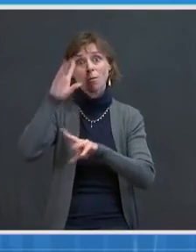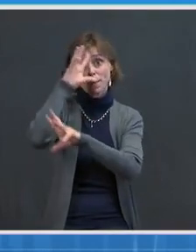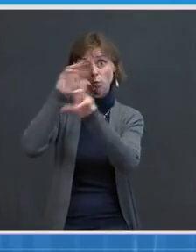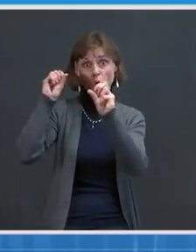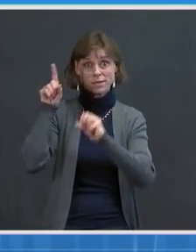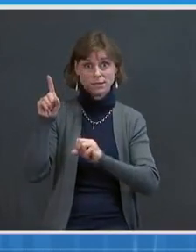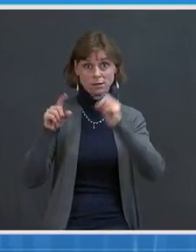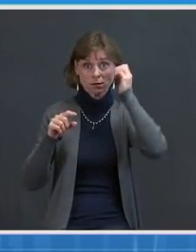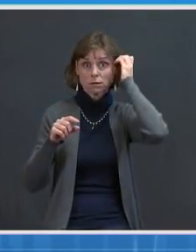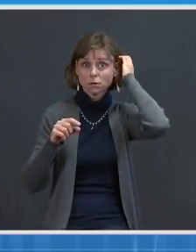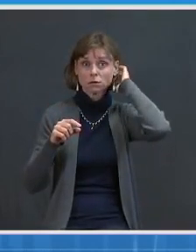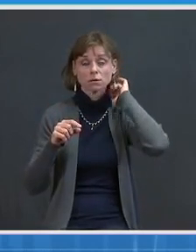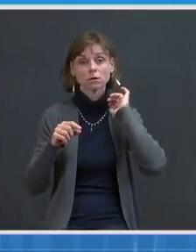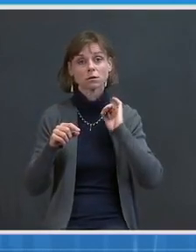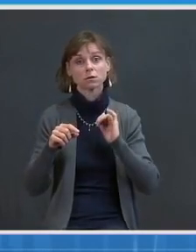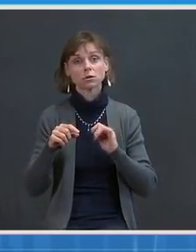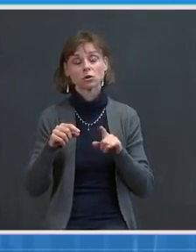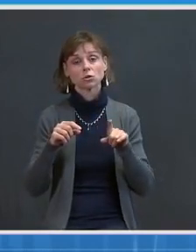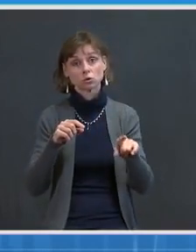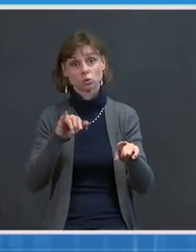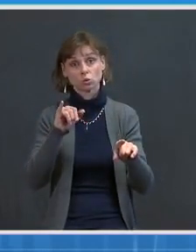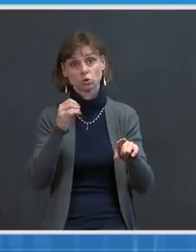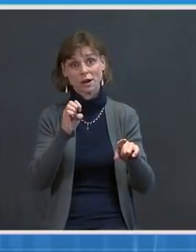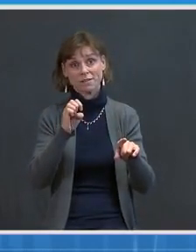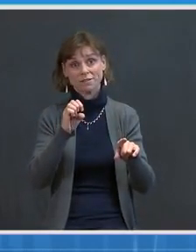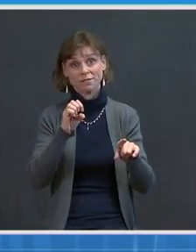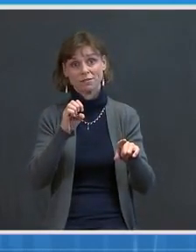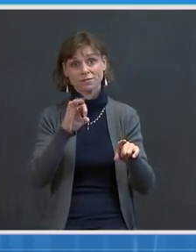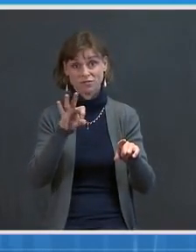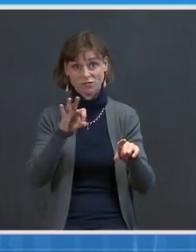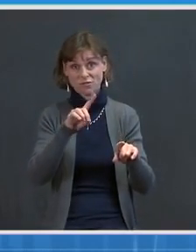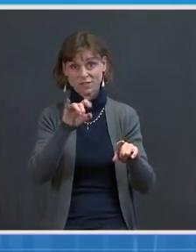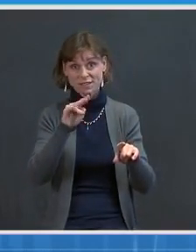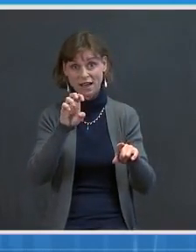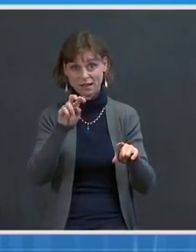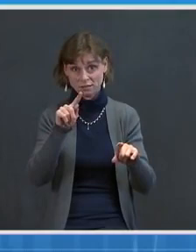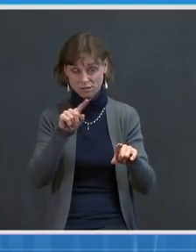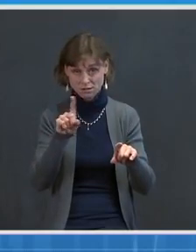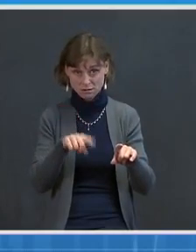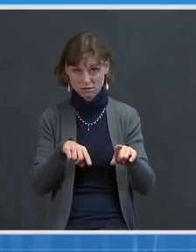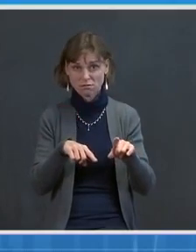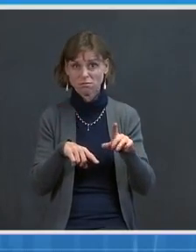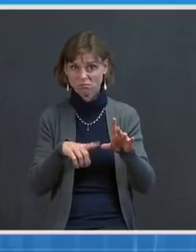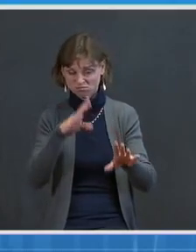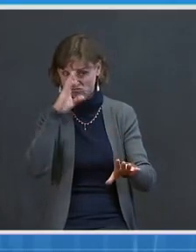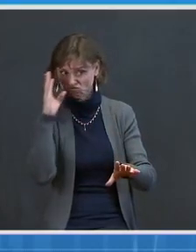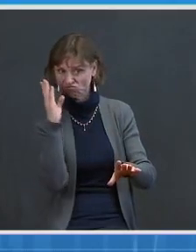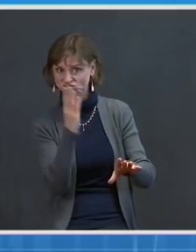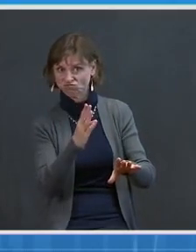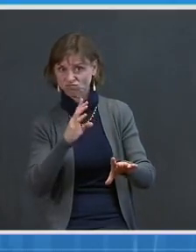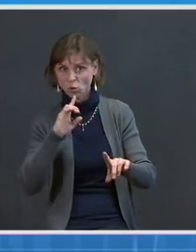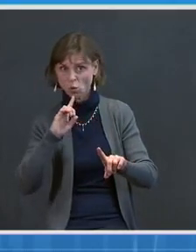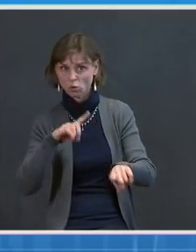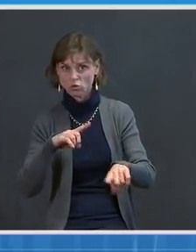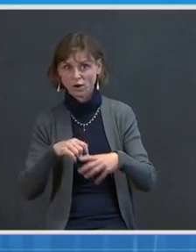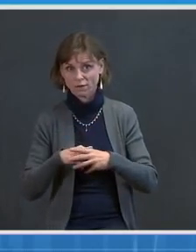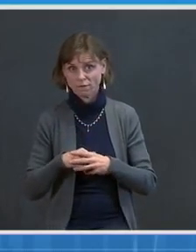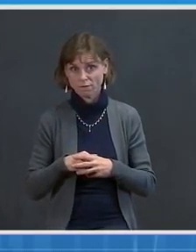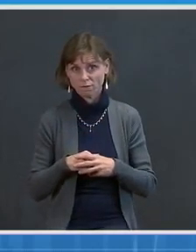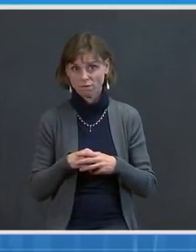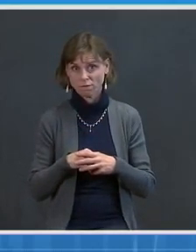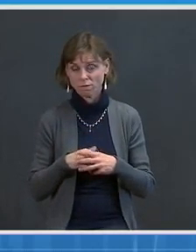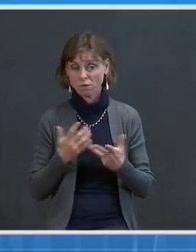the COVID coordinator, Jeff Zients. So that is a directive, and so